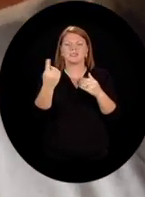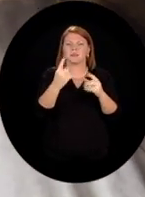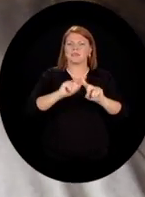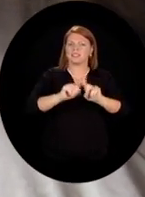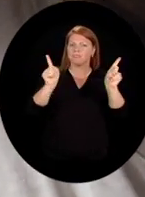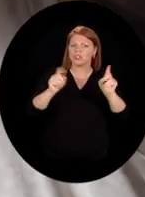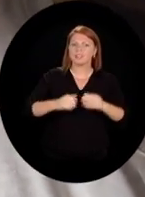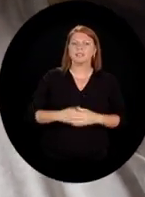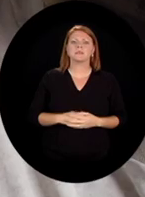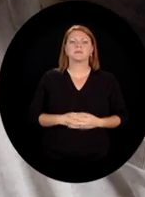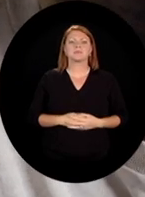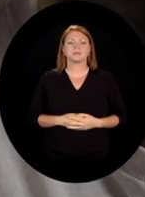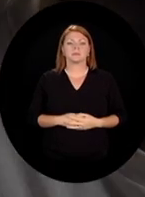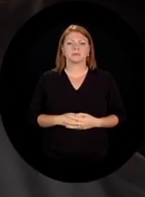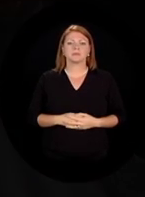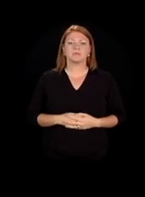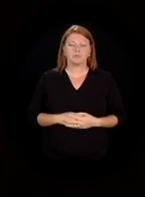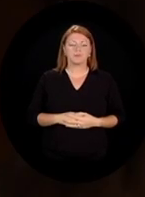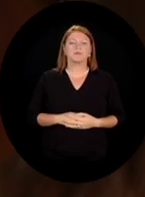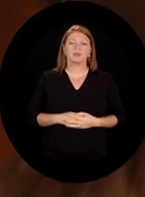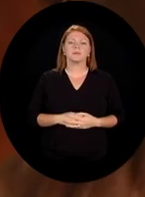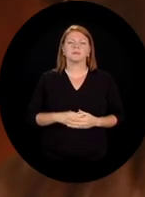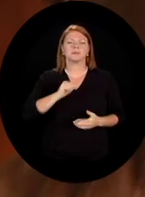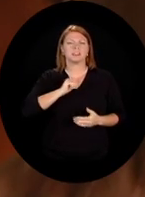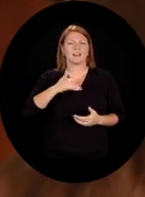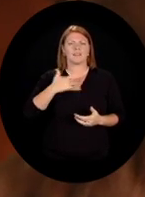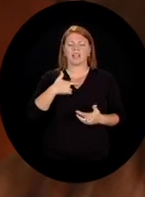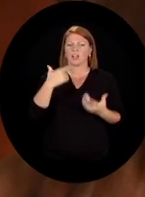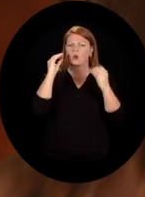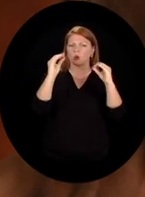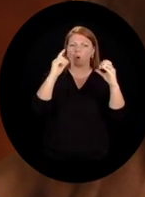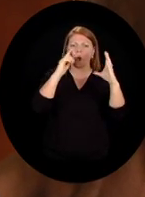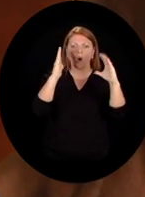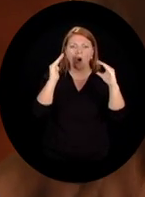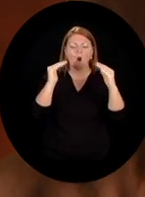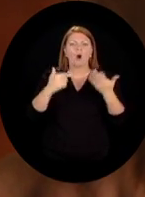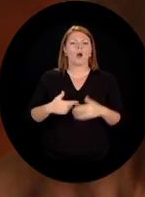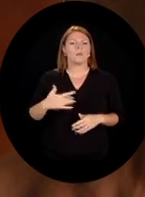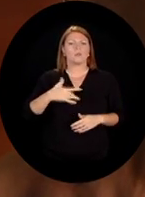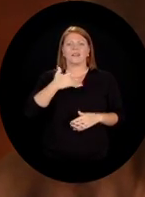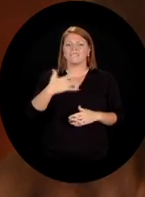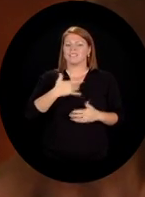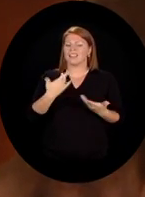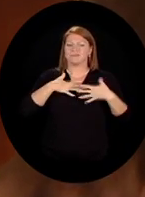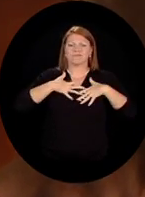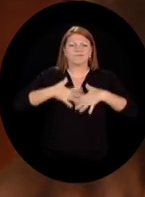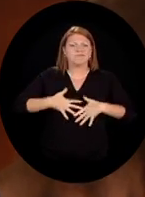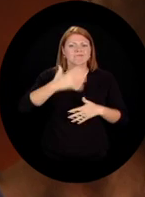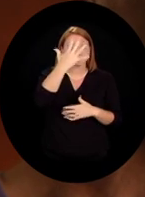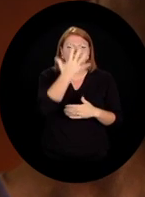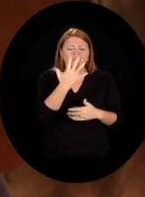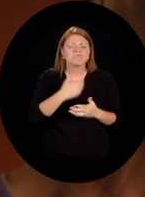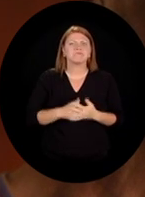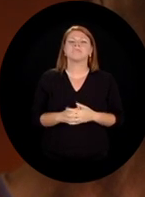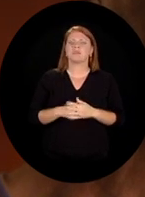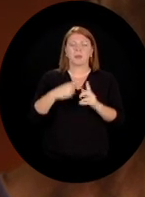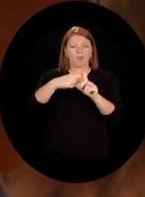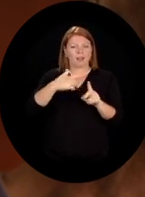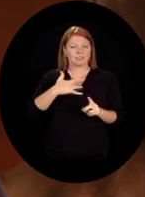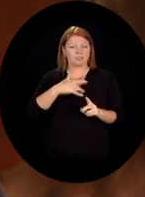it's something is different. I felt very hopeless. I felt very despairing. I